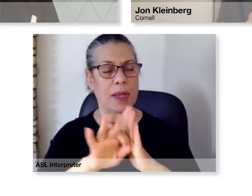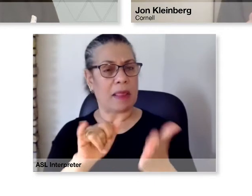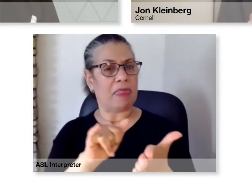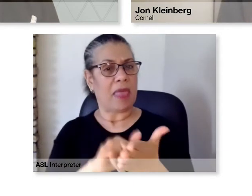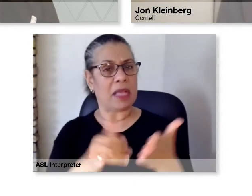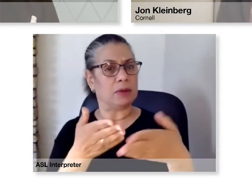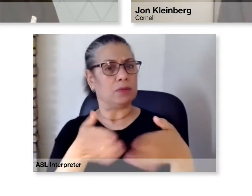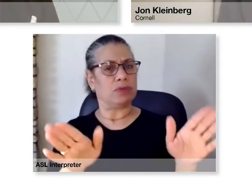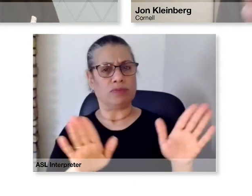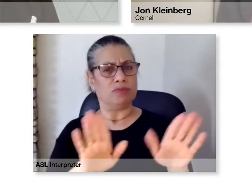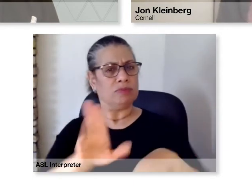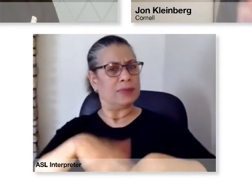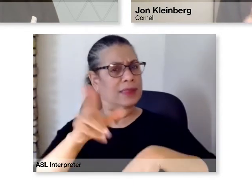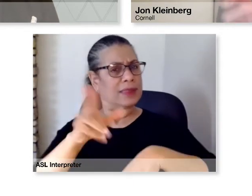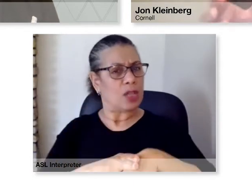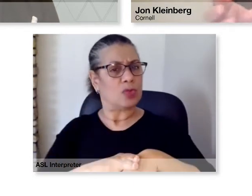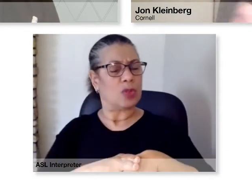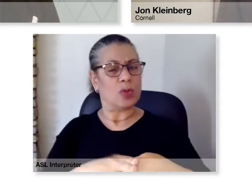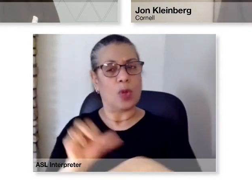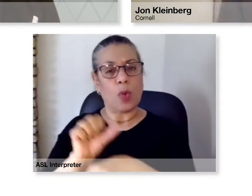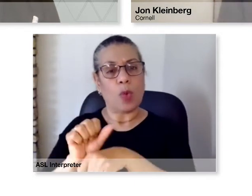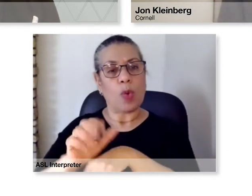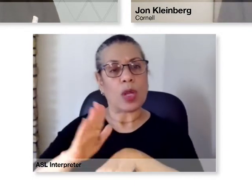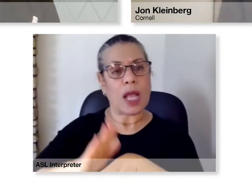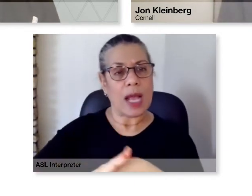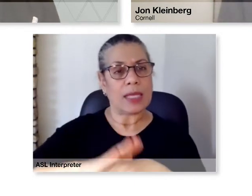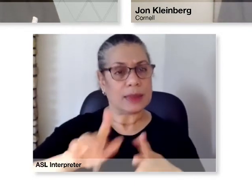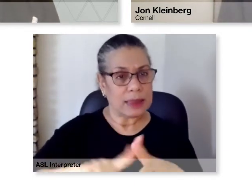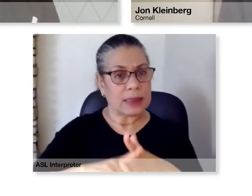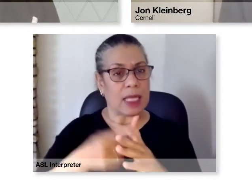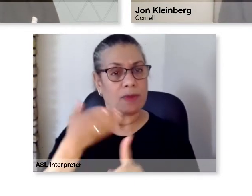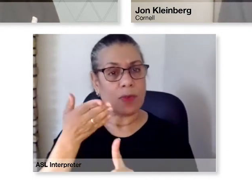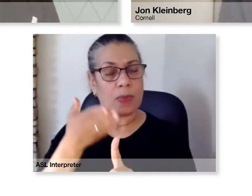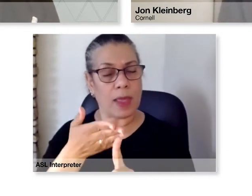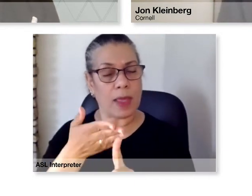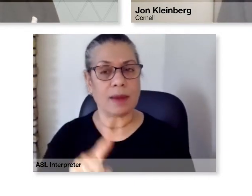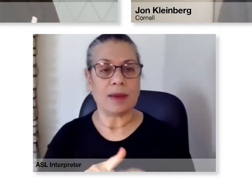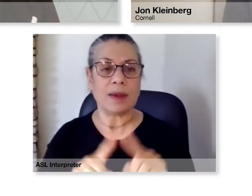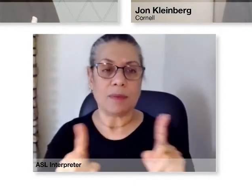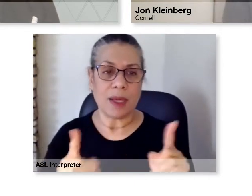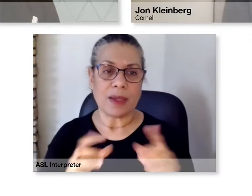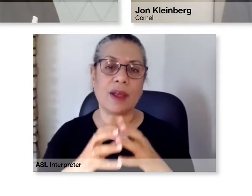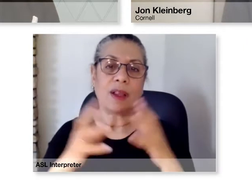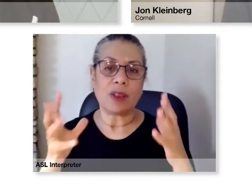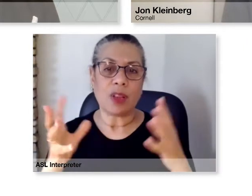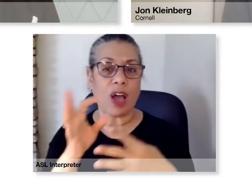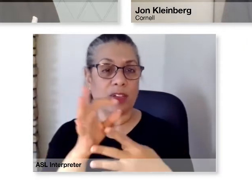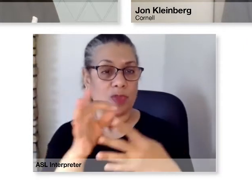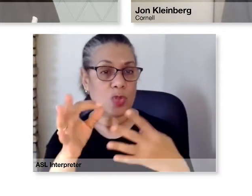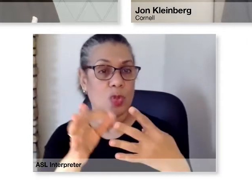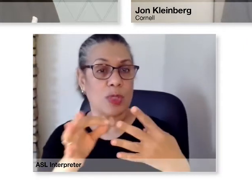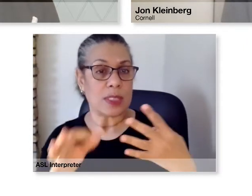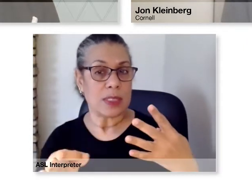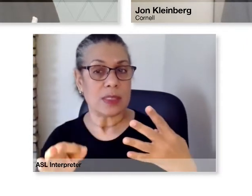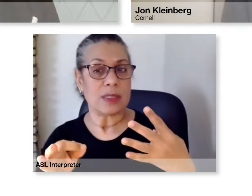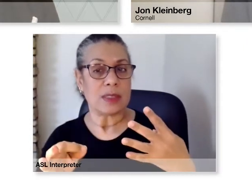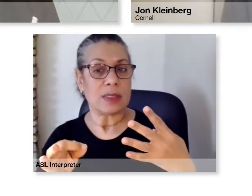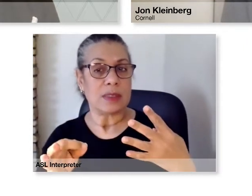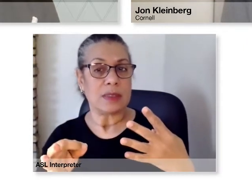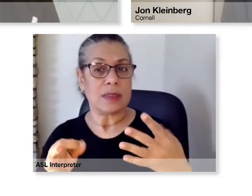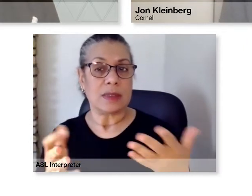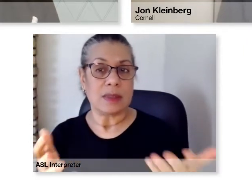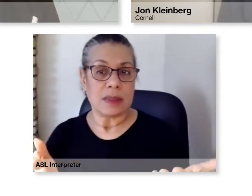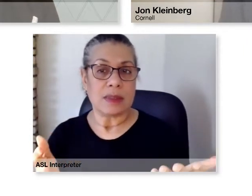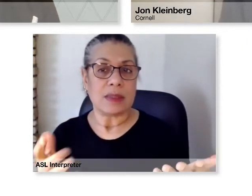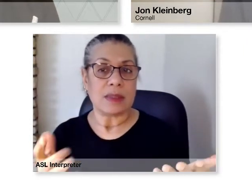level, and then we'll work very hard on sort of extending it from there. But of course, a lot of that represented choices that, that I think